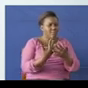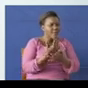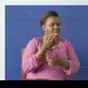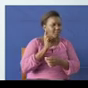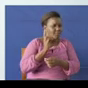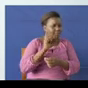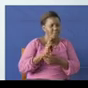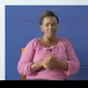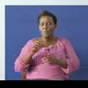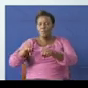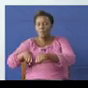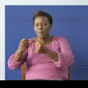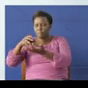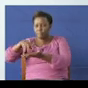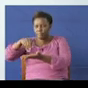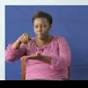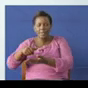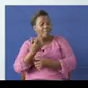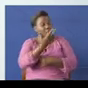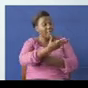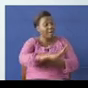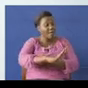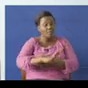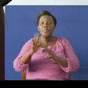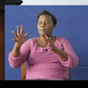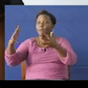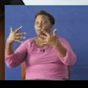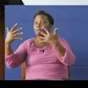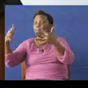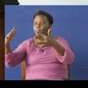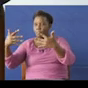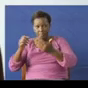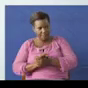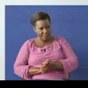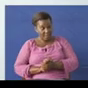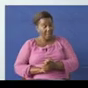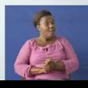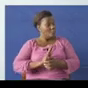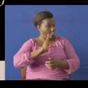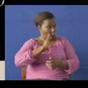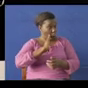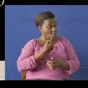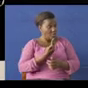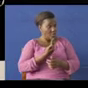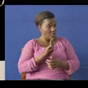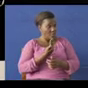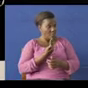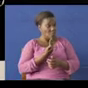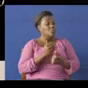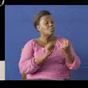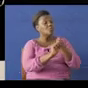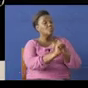natural habitats, and damage of the soil, water, and air. It is therefore imperative